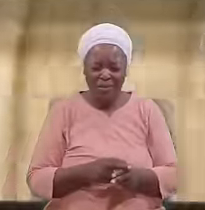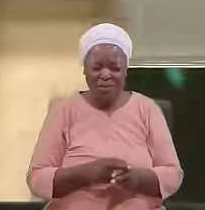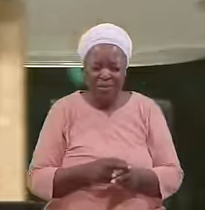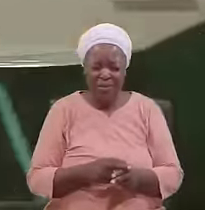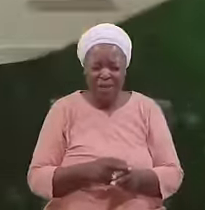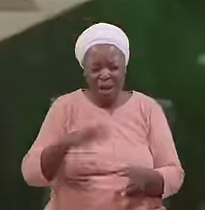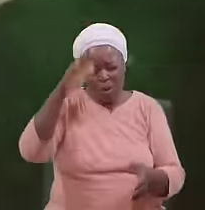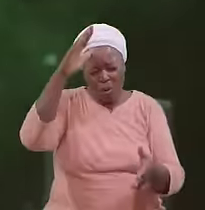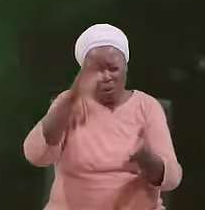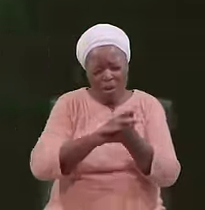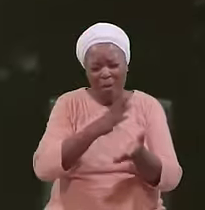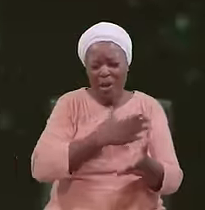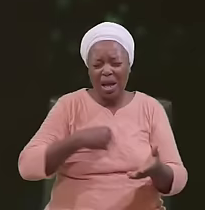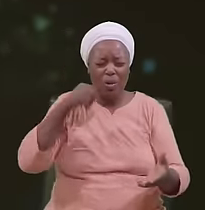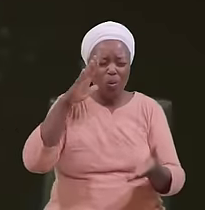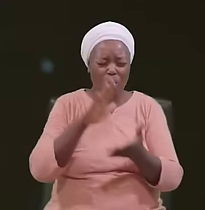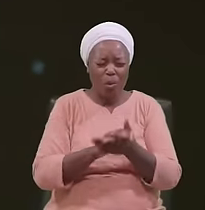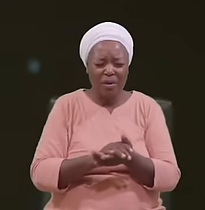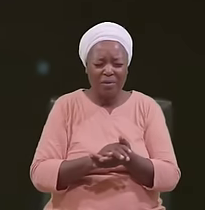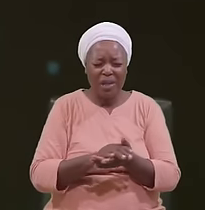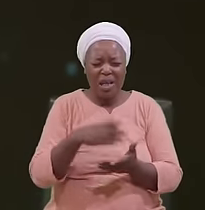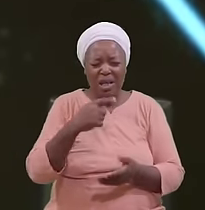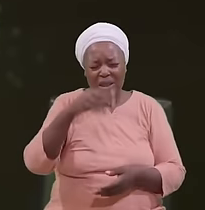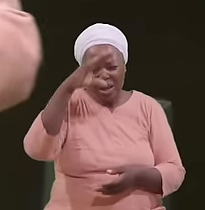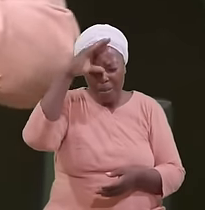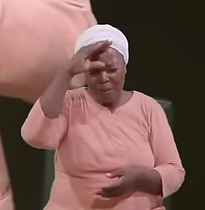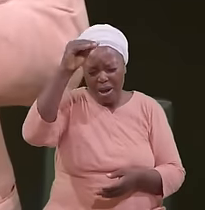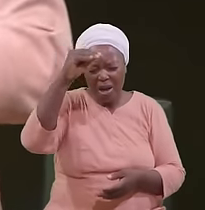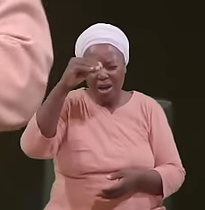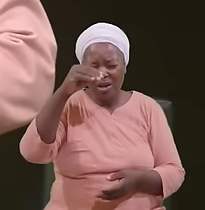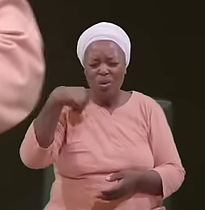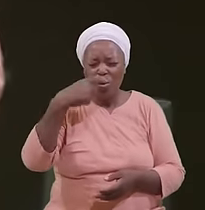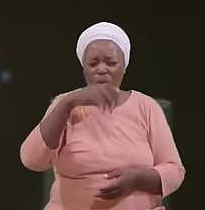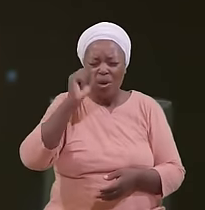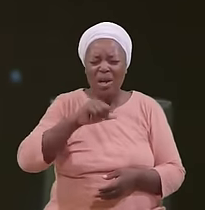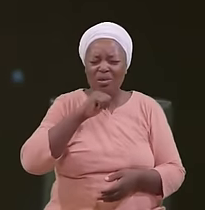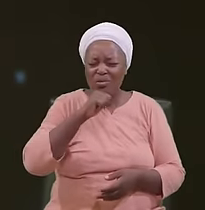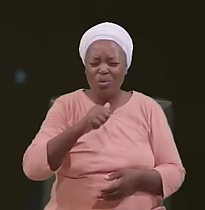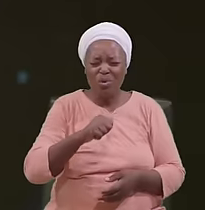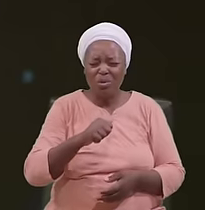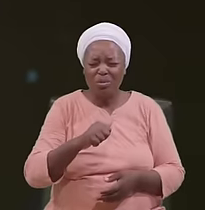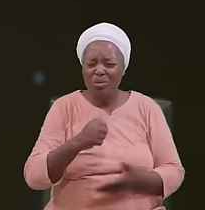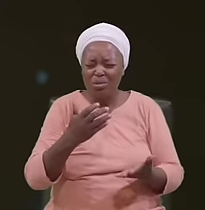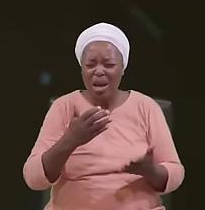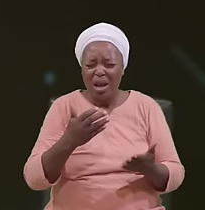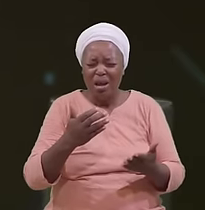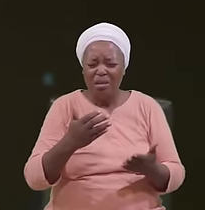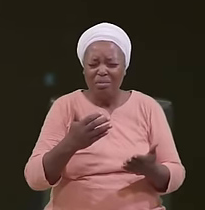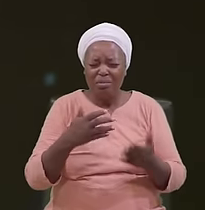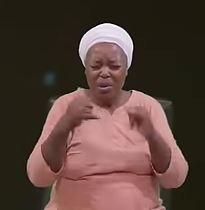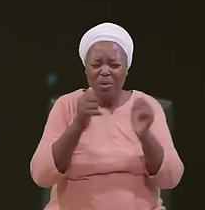Husband and wife, the man who could not perform, I